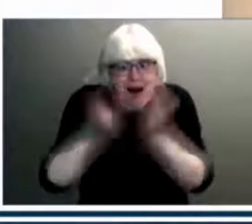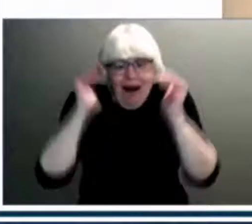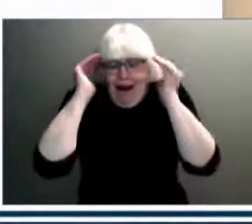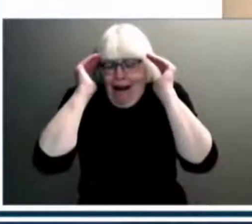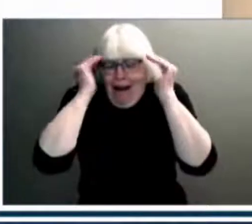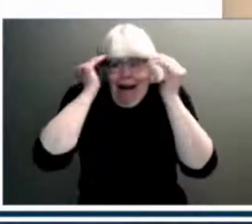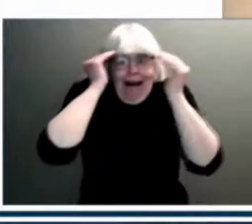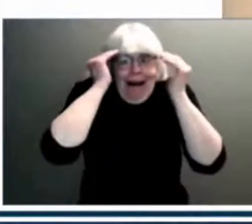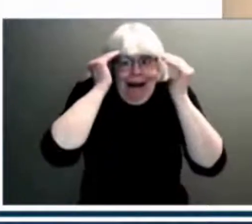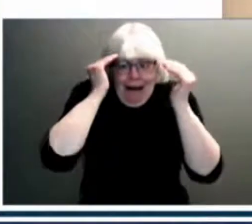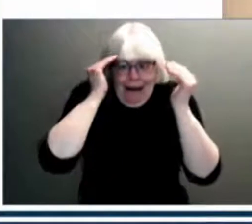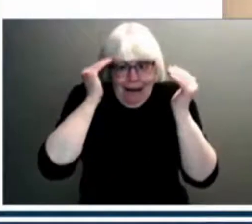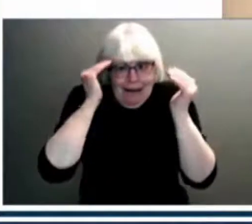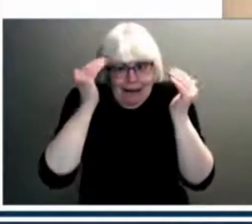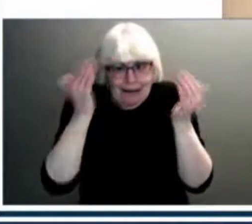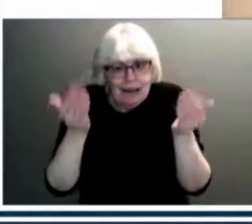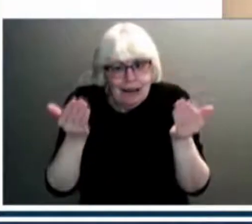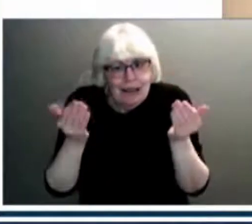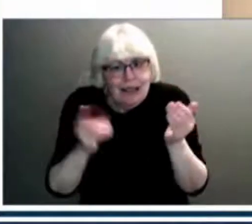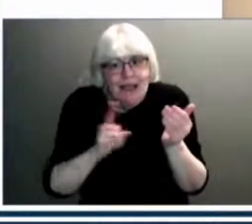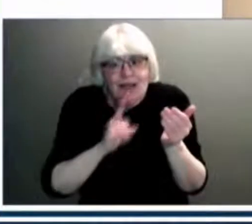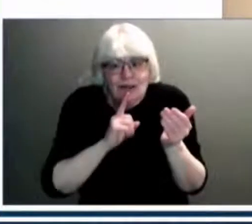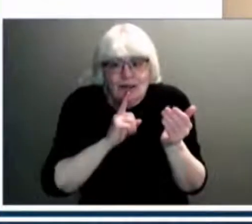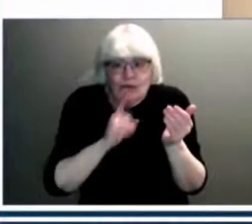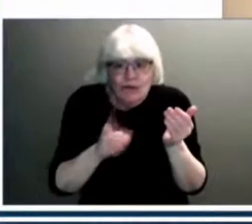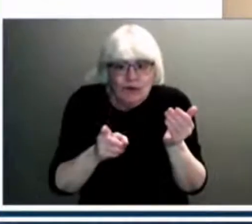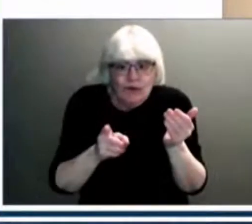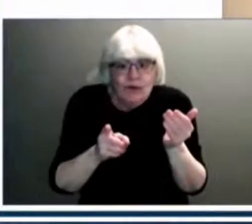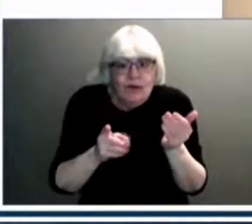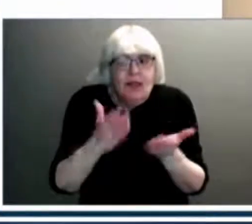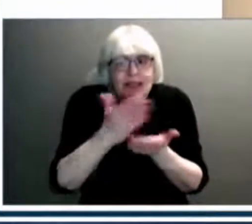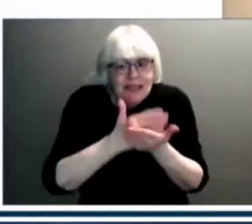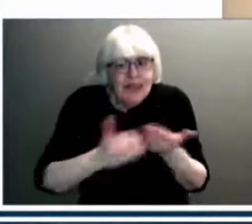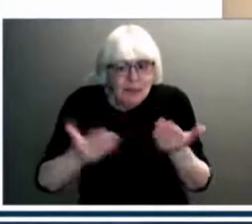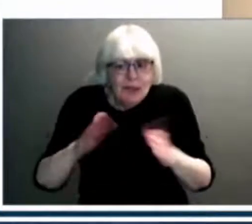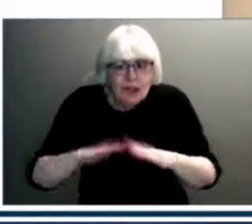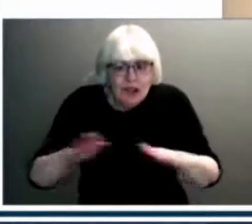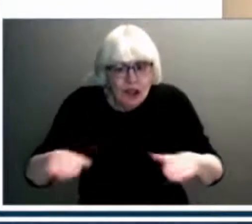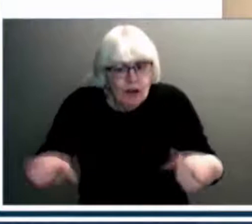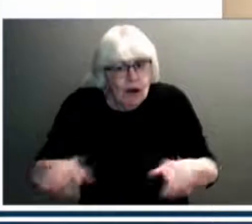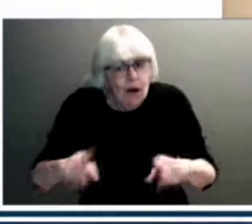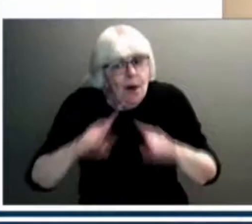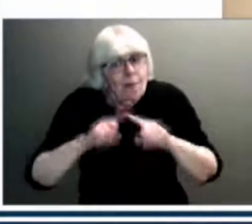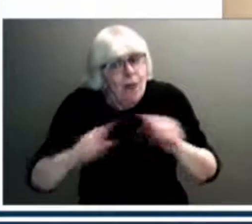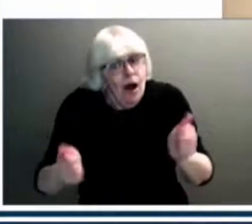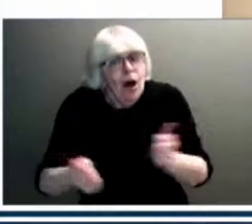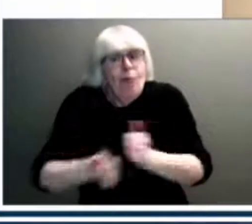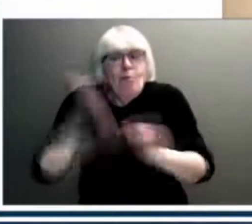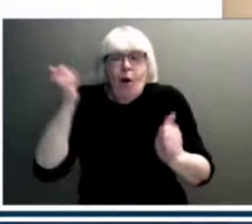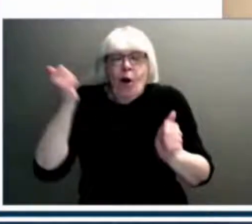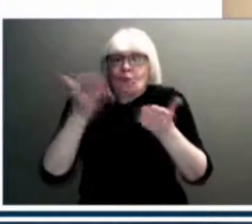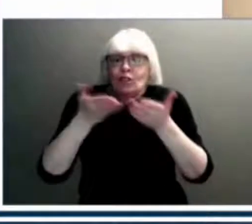other challenges. But in general, when you look at